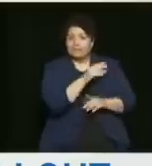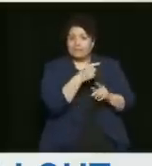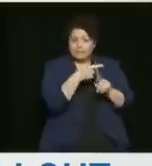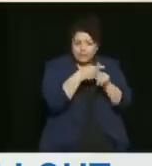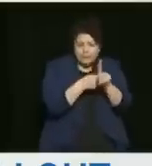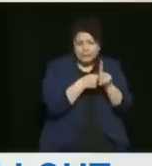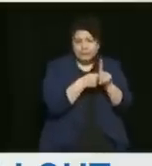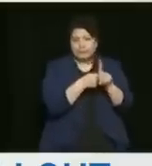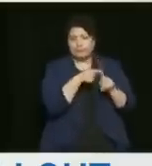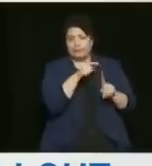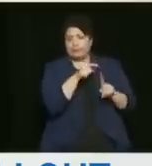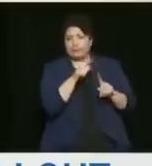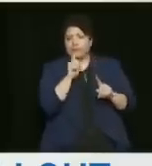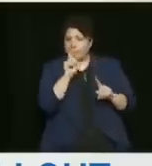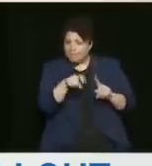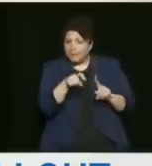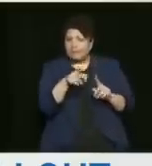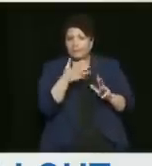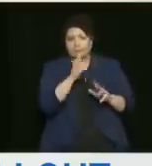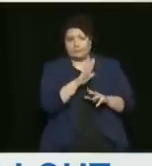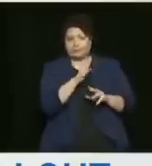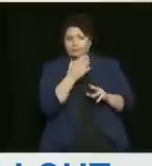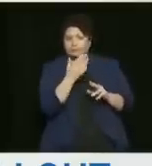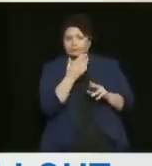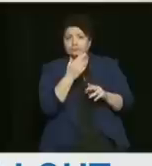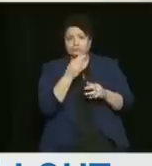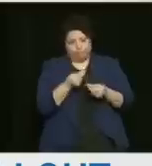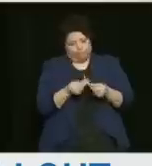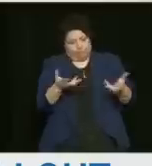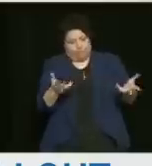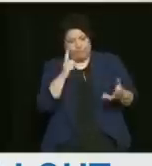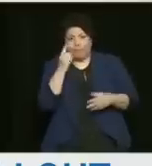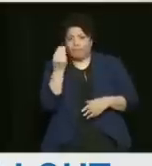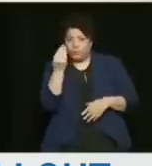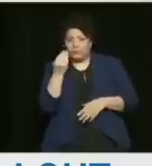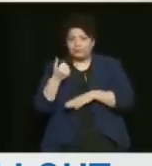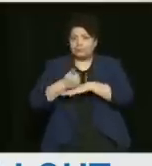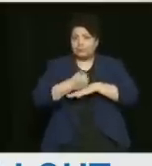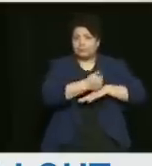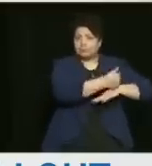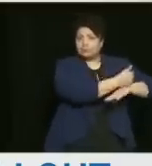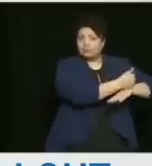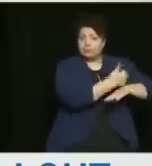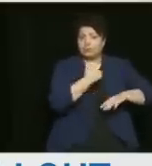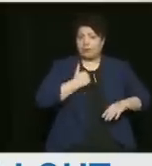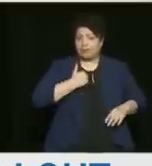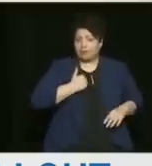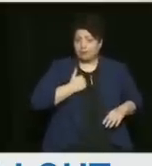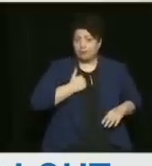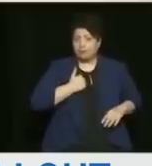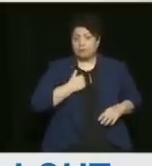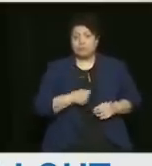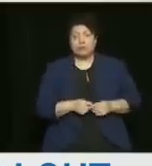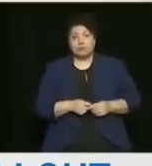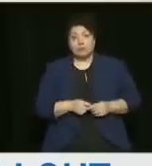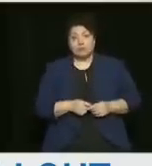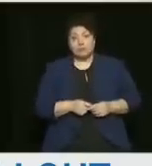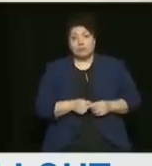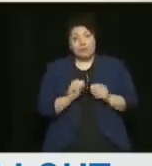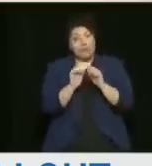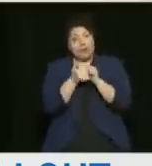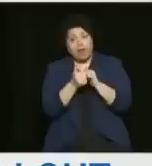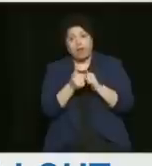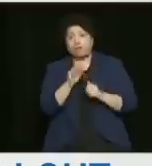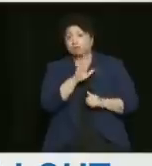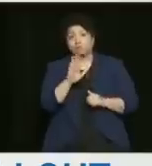what we call utilization, the 14 sites and so on. I think at a very practical level, and I